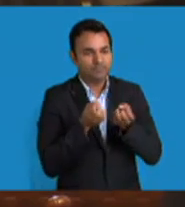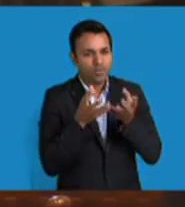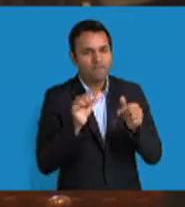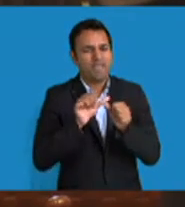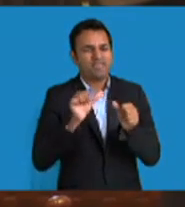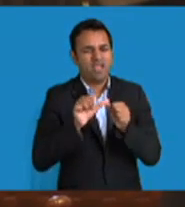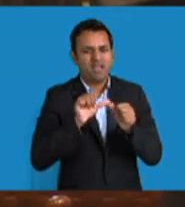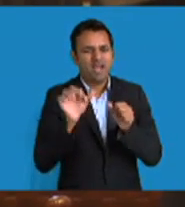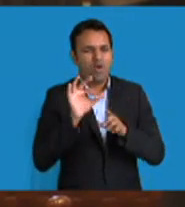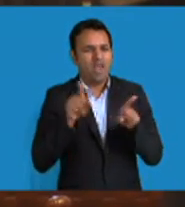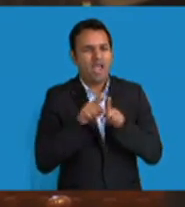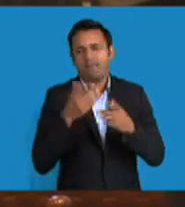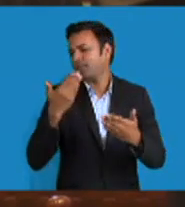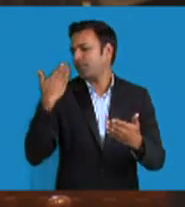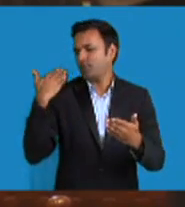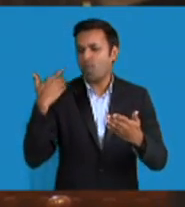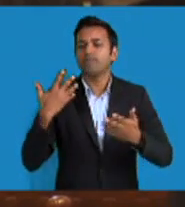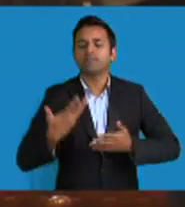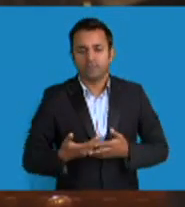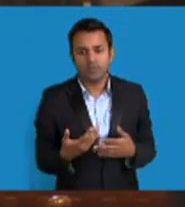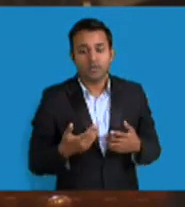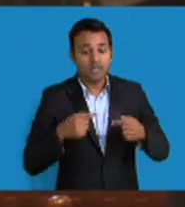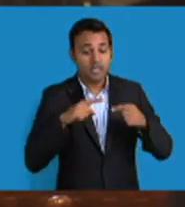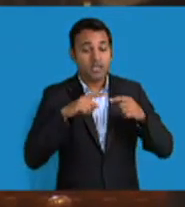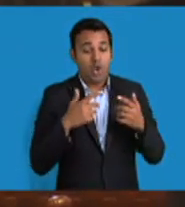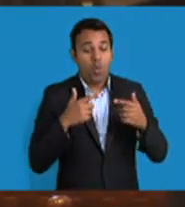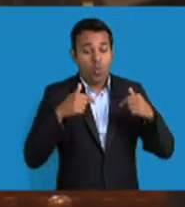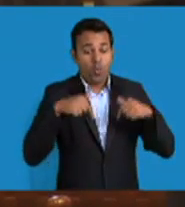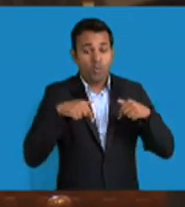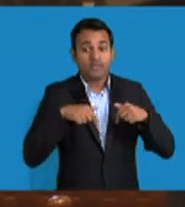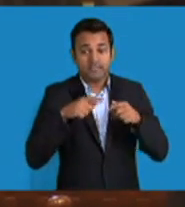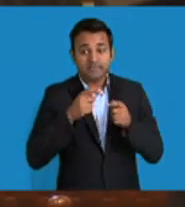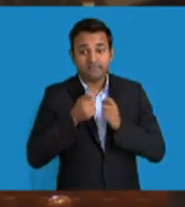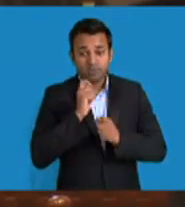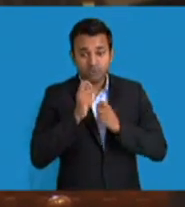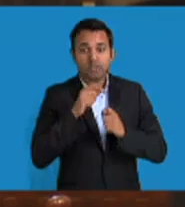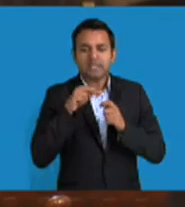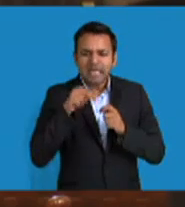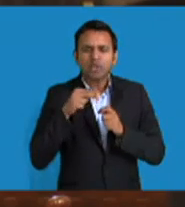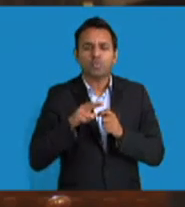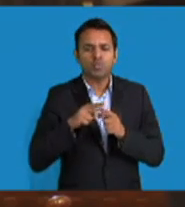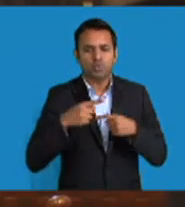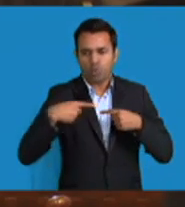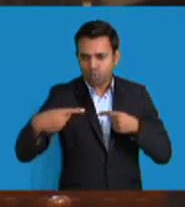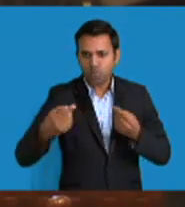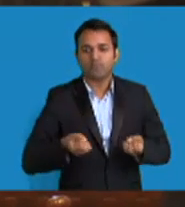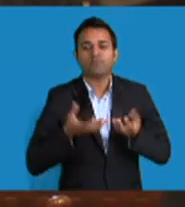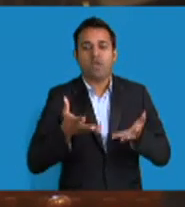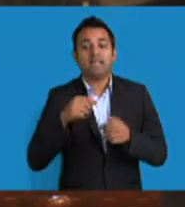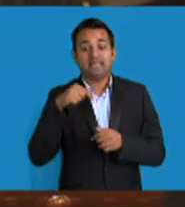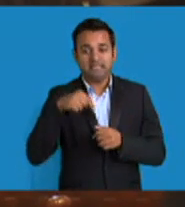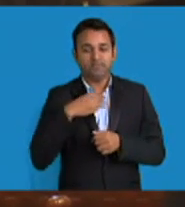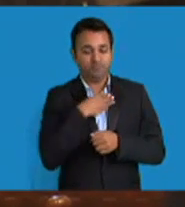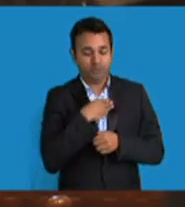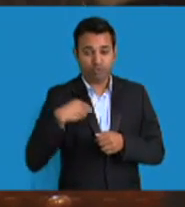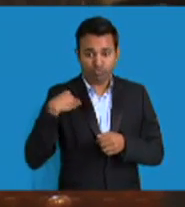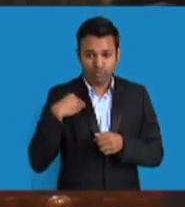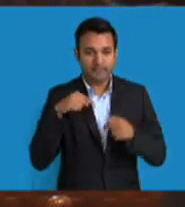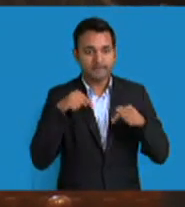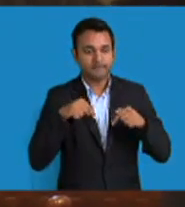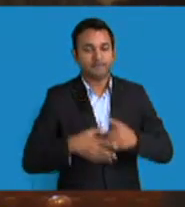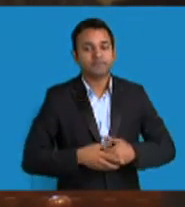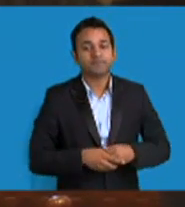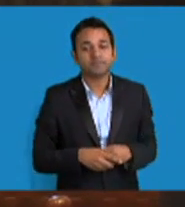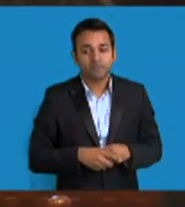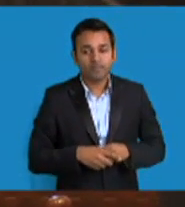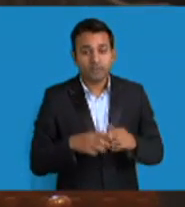faced in this sector and the need to continue to motivate the industry. Madam Speaker, I was honored to be part of the Fiji